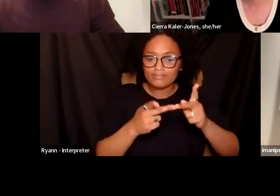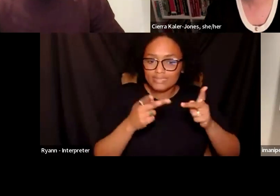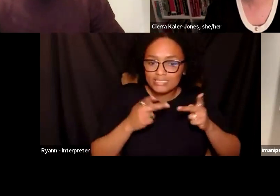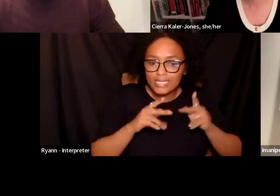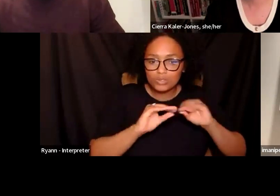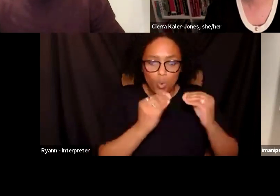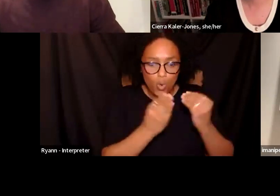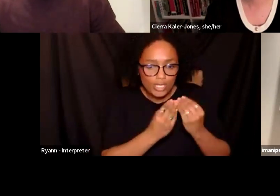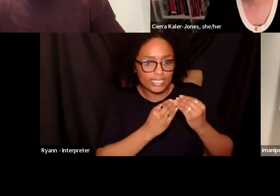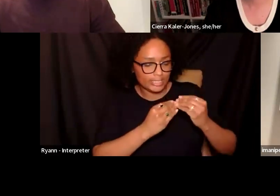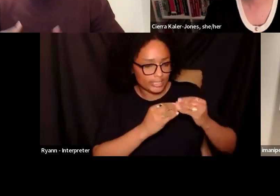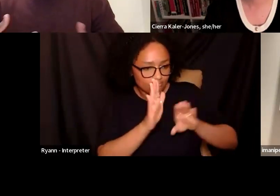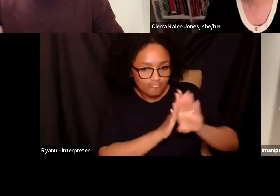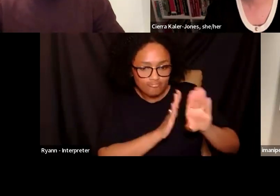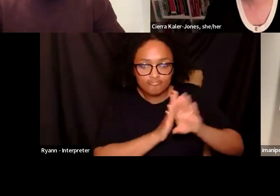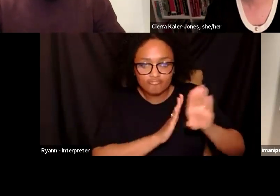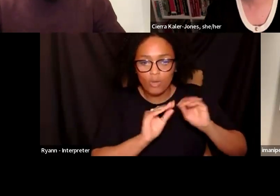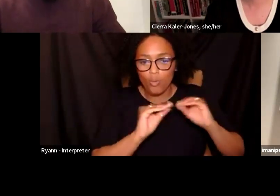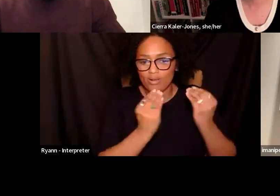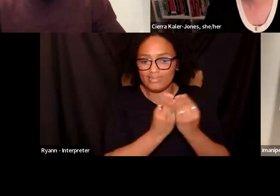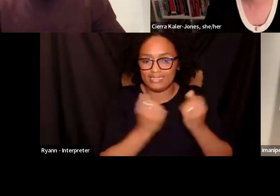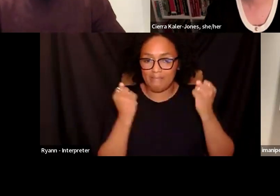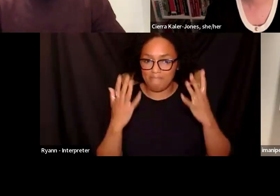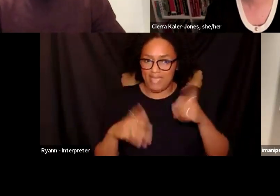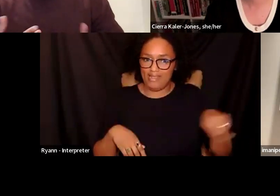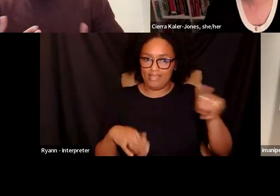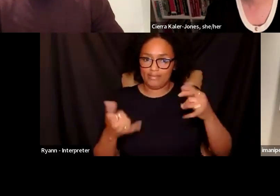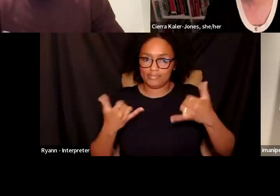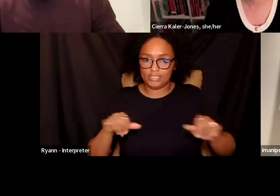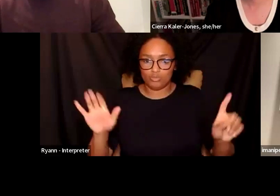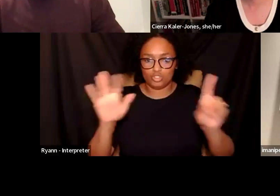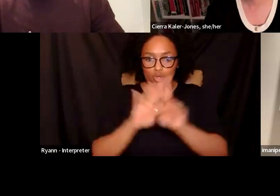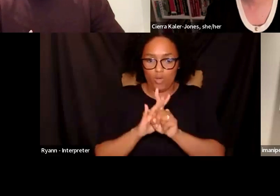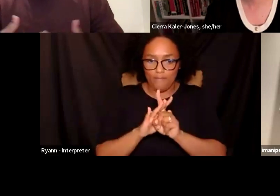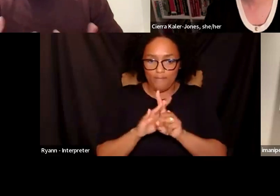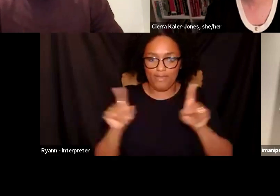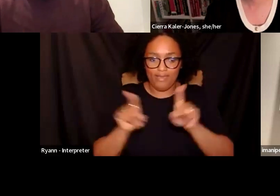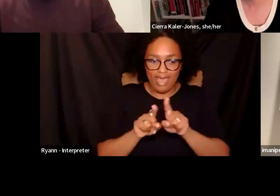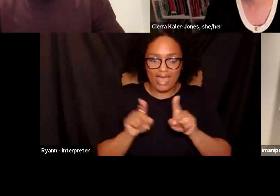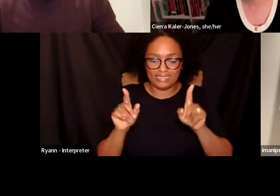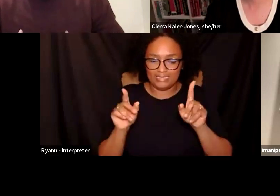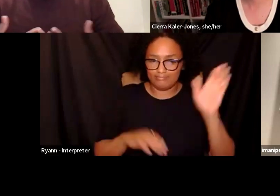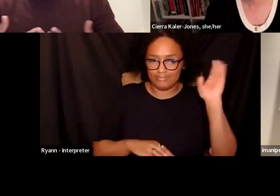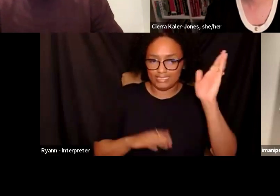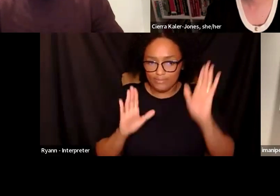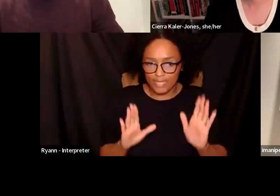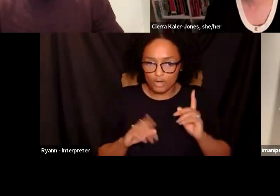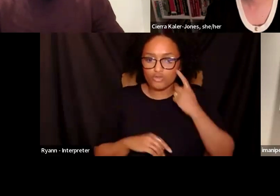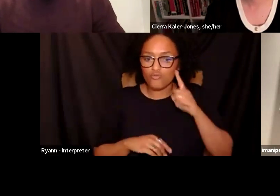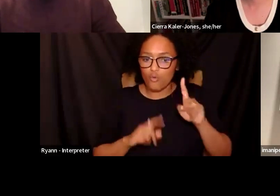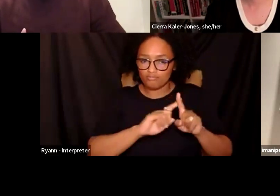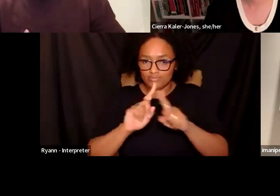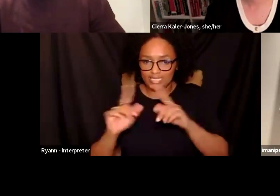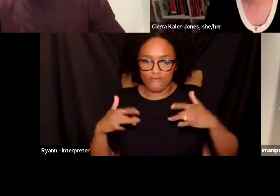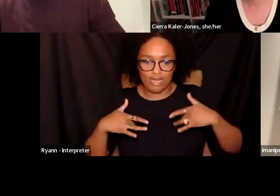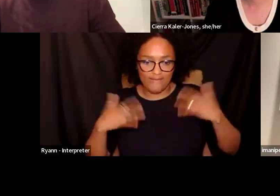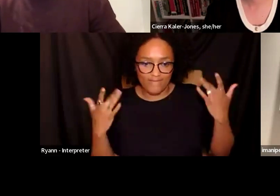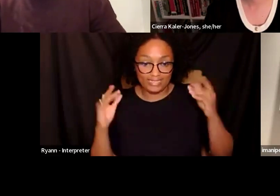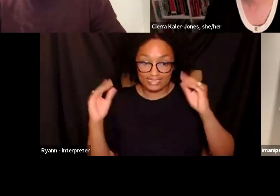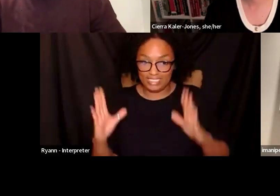longer teachers, many of them still show up as speakers at events that the teachers are coordinating,